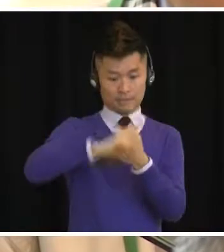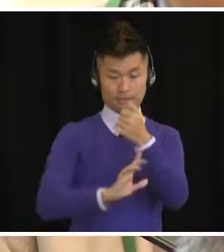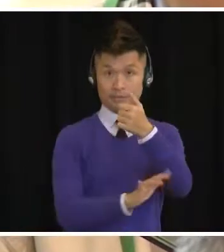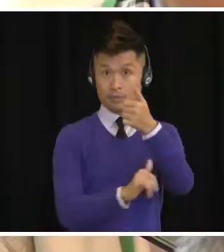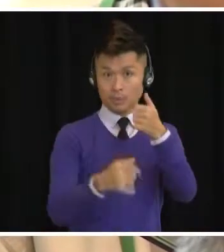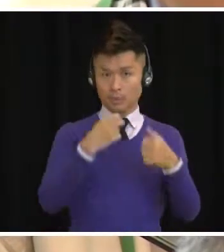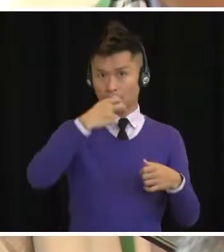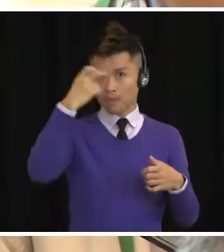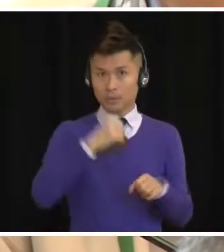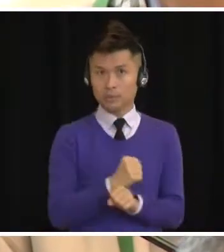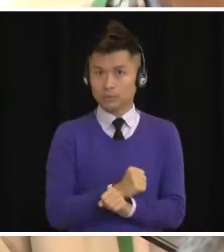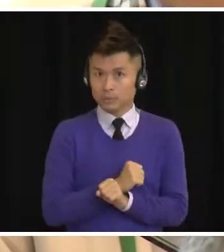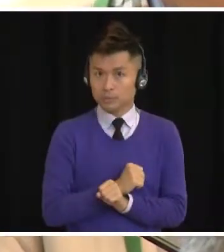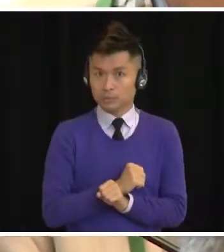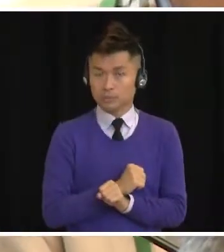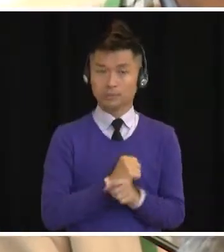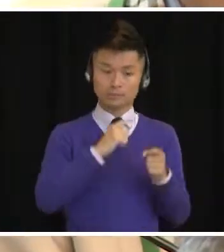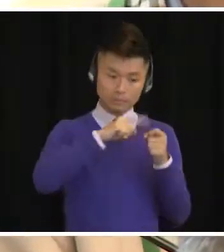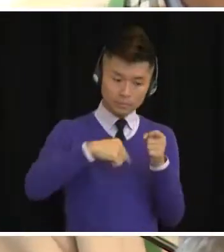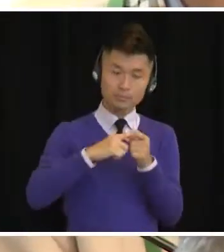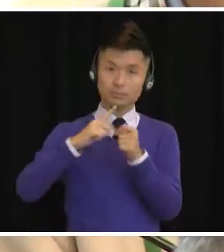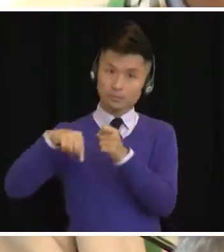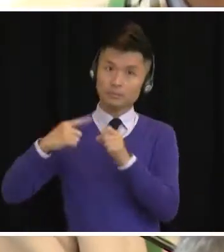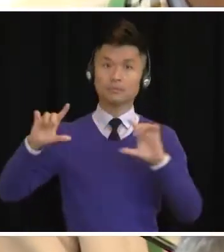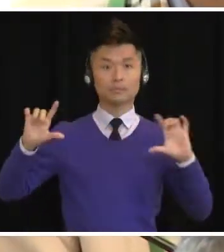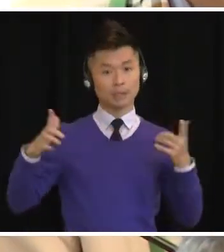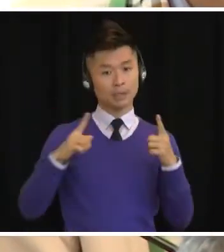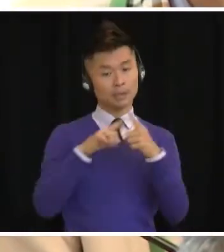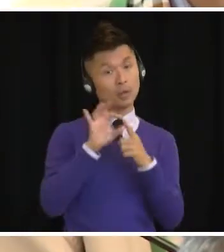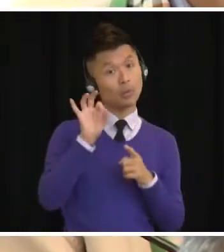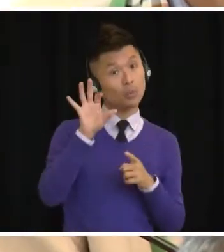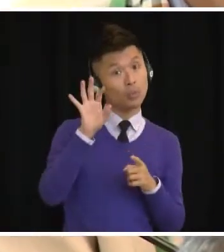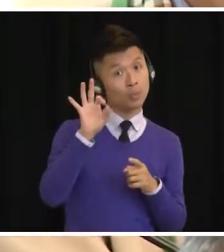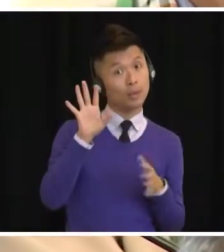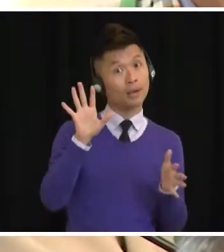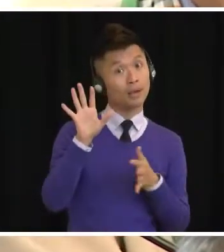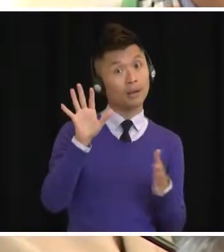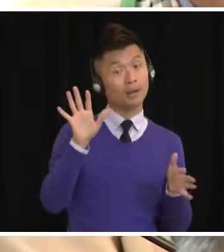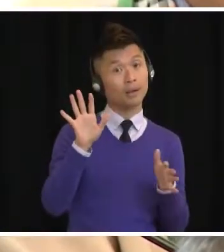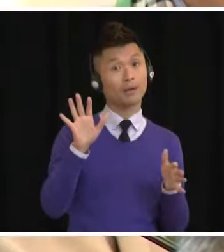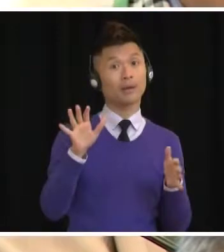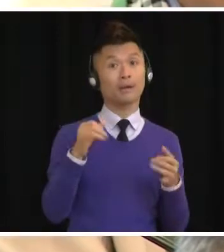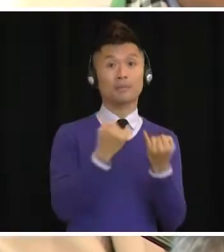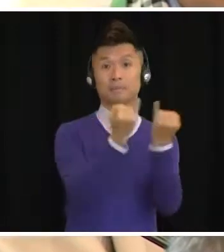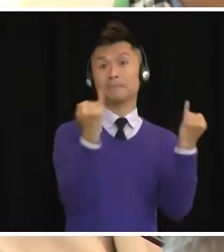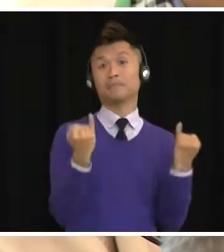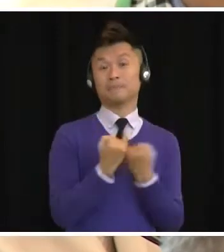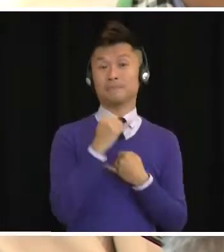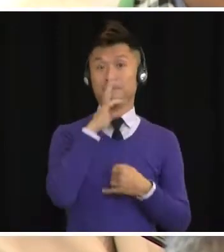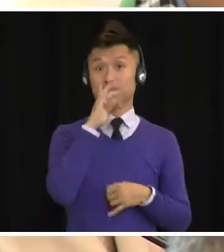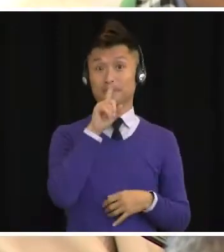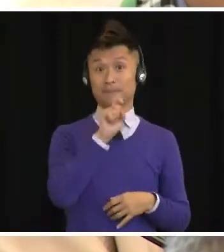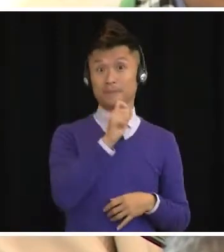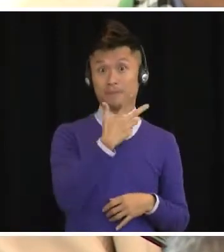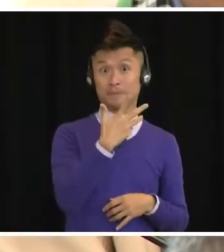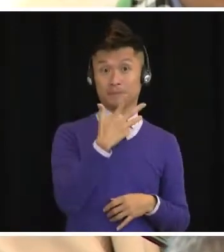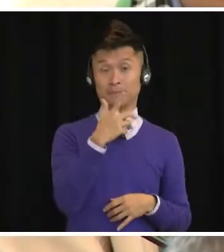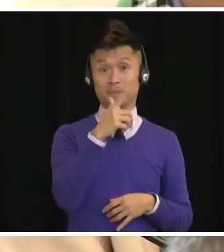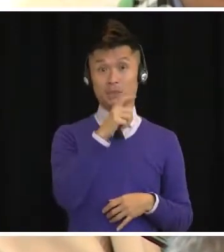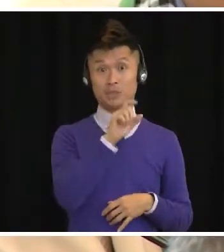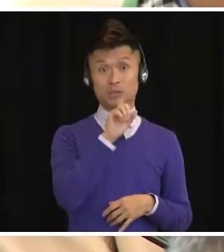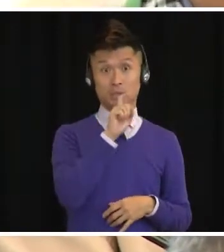And legislators have also noticed that every year,